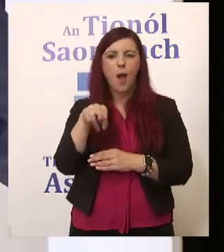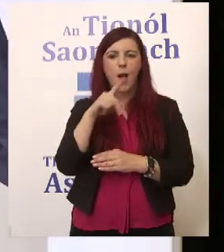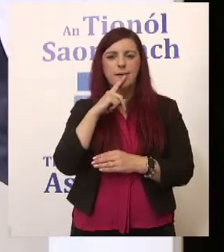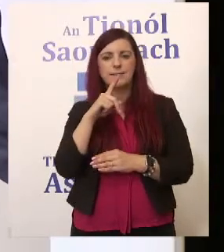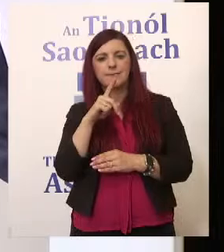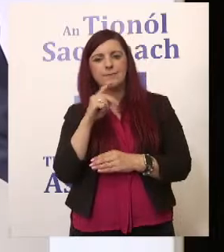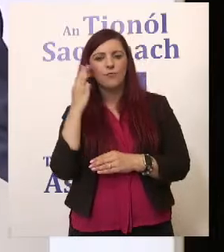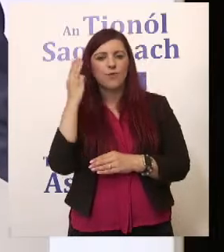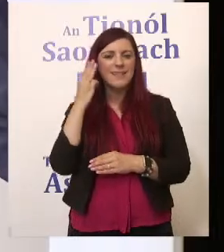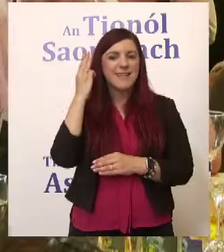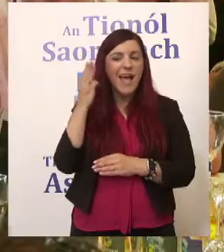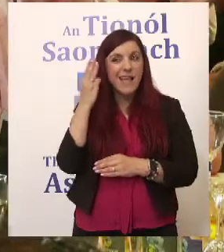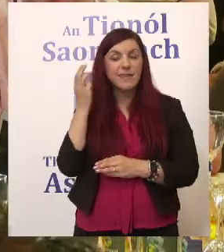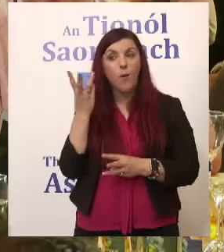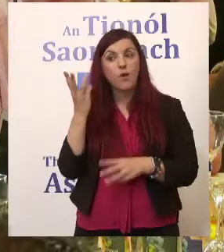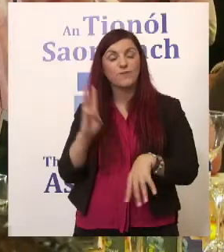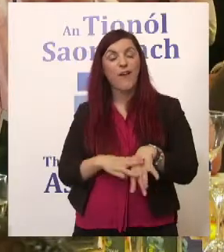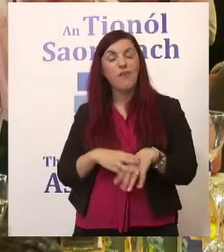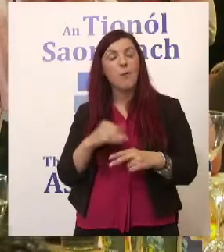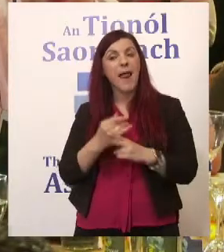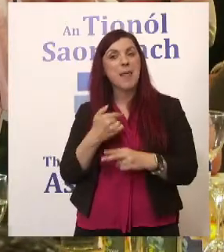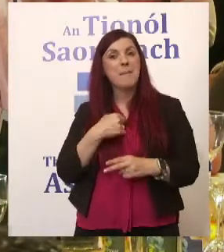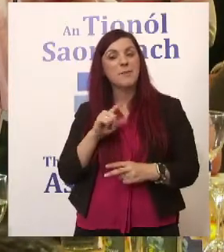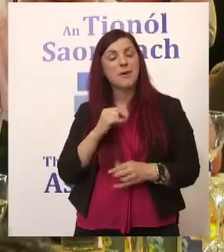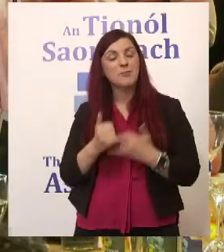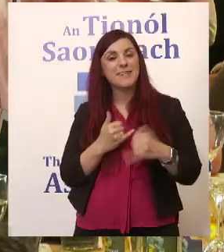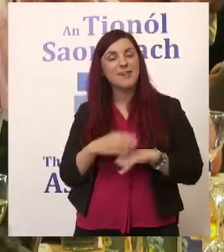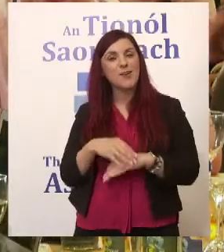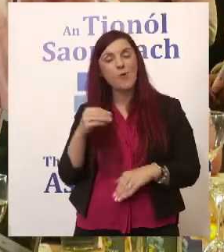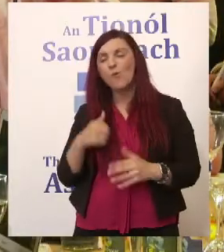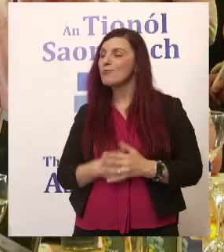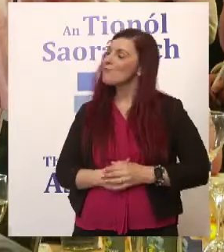my 20s. It probably doesn't work as well now.